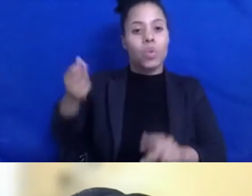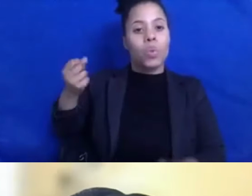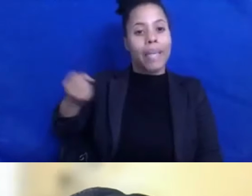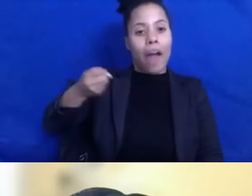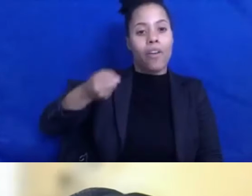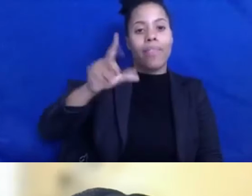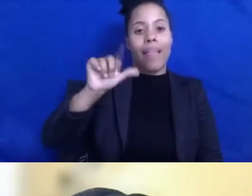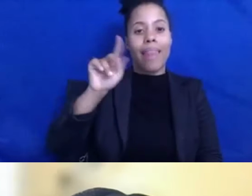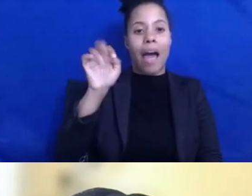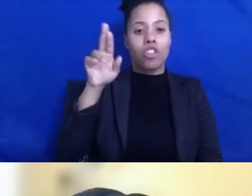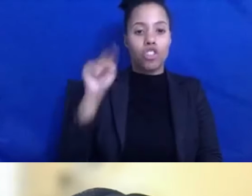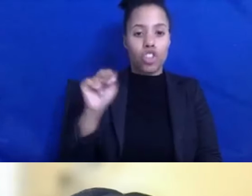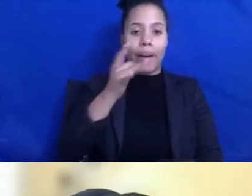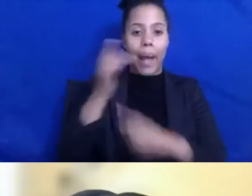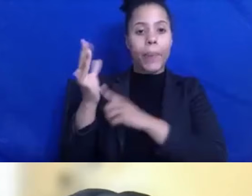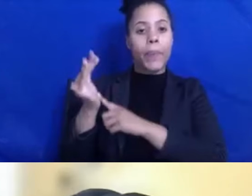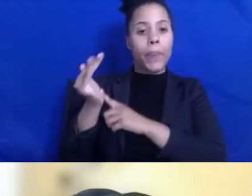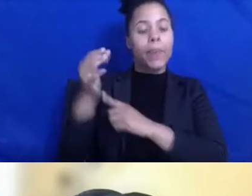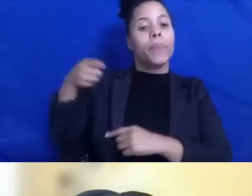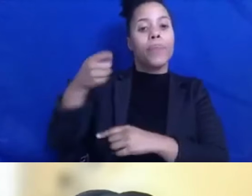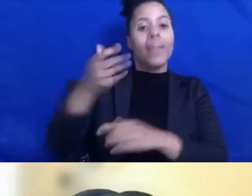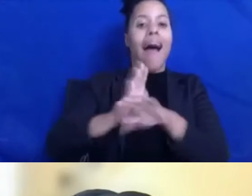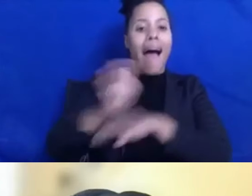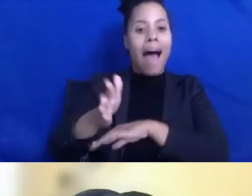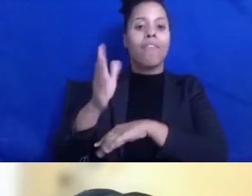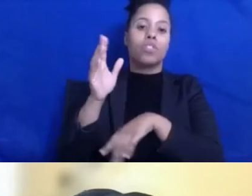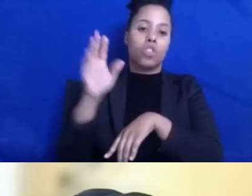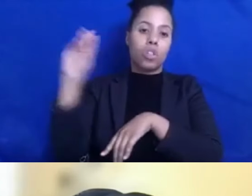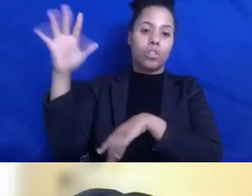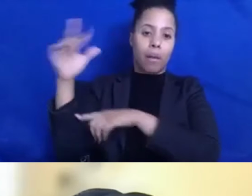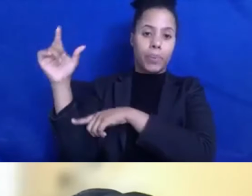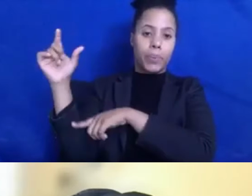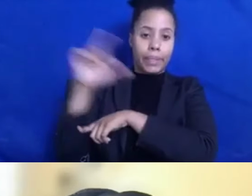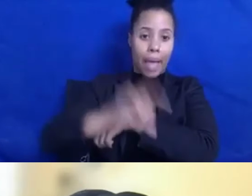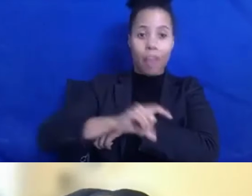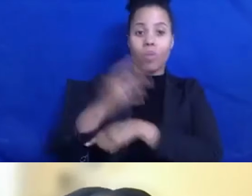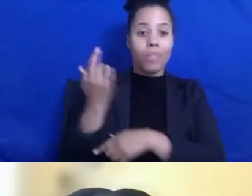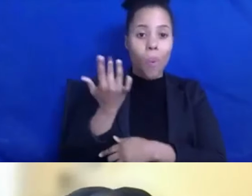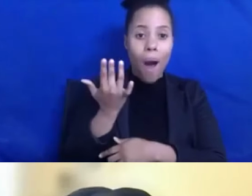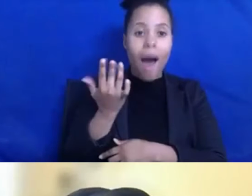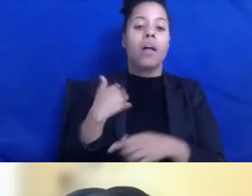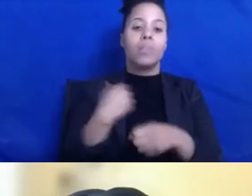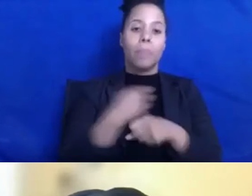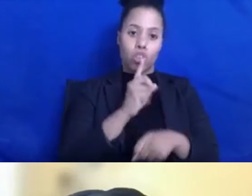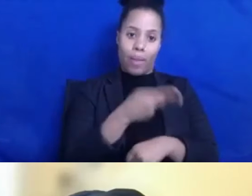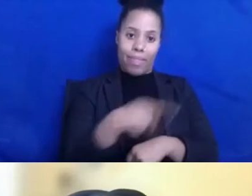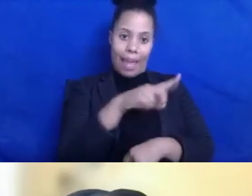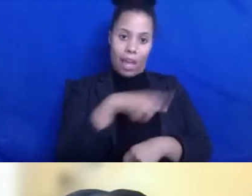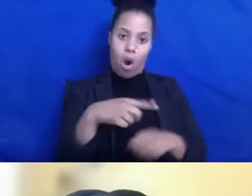sunset. And essentially the reason why folks had to do that was to make themselves visible for being